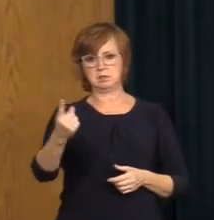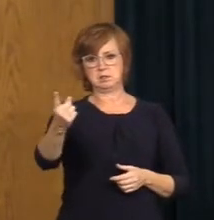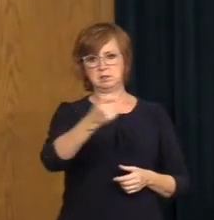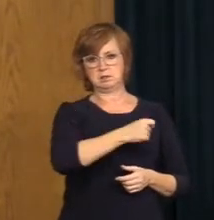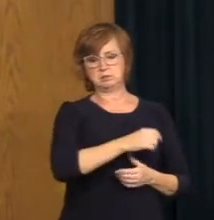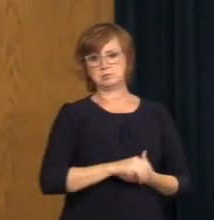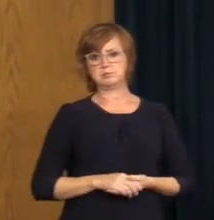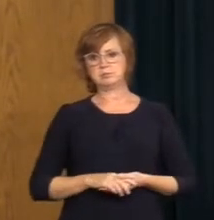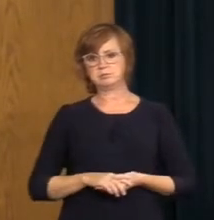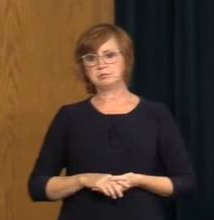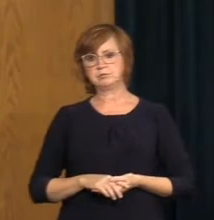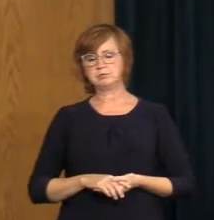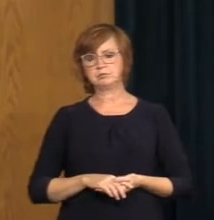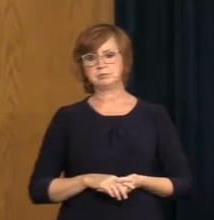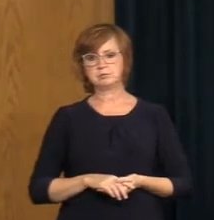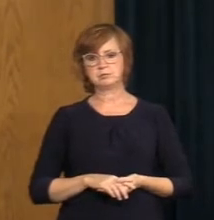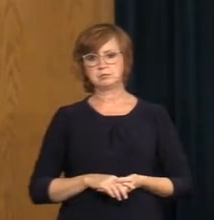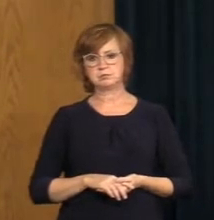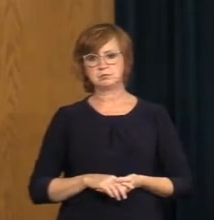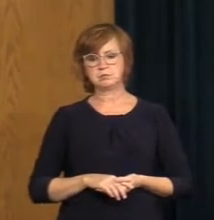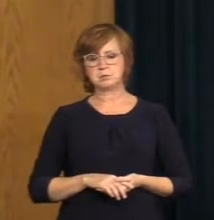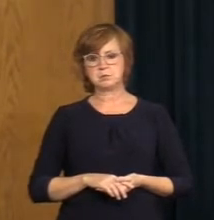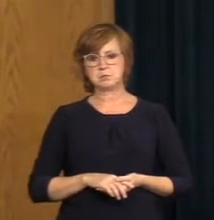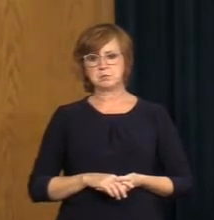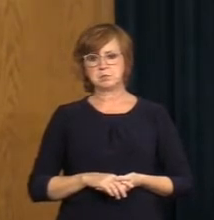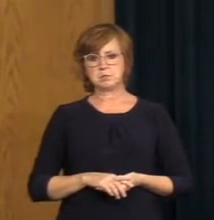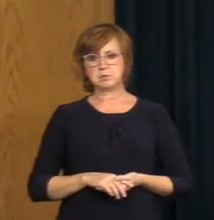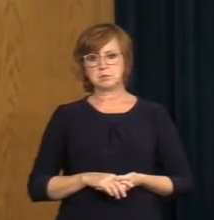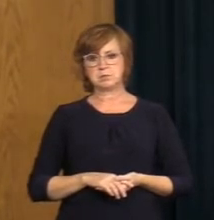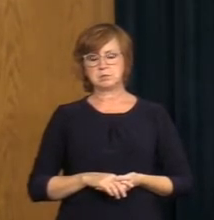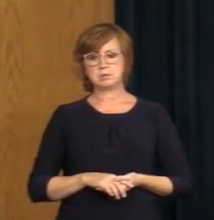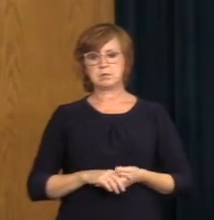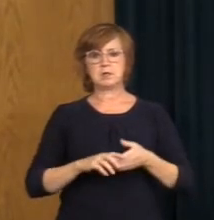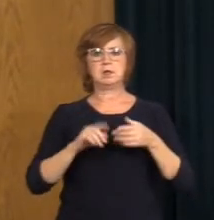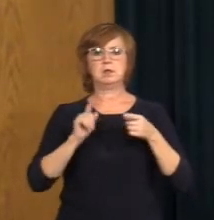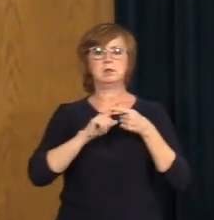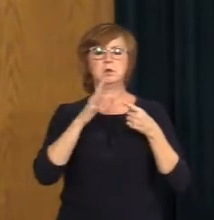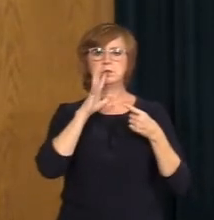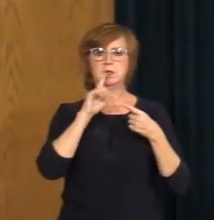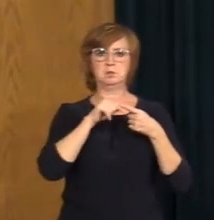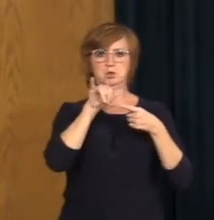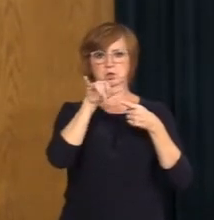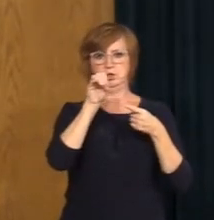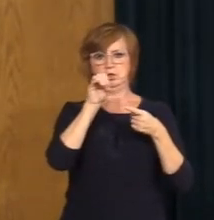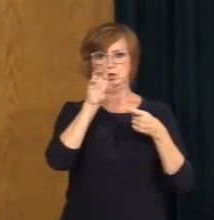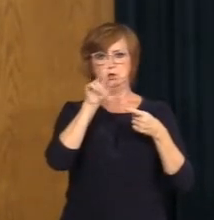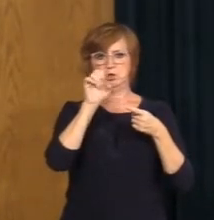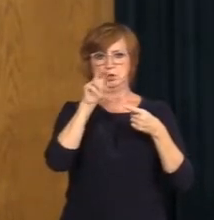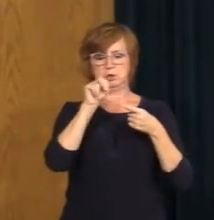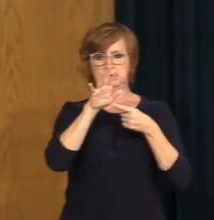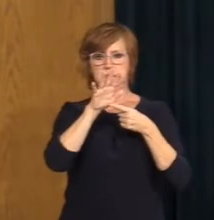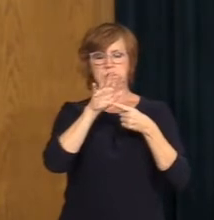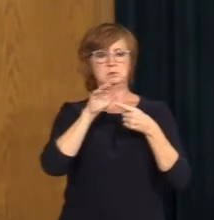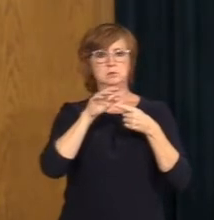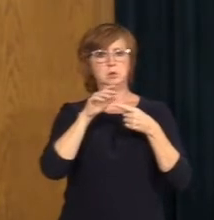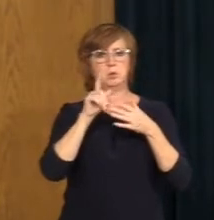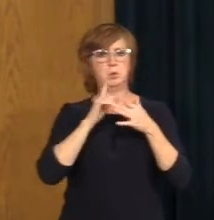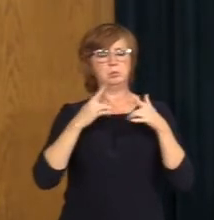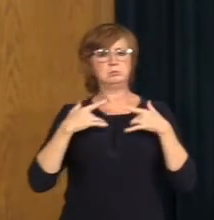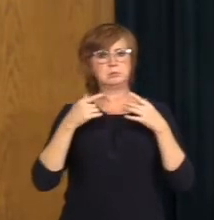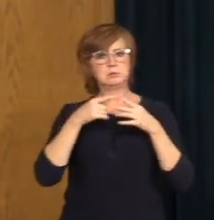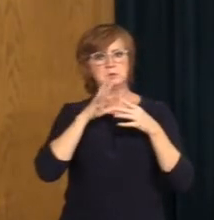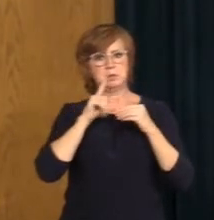can you provide an overview of how many cases are tied to that Yorkton outbreak in particular and where we're at on that?